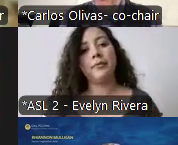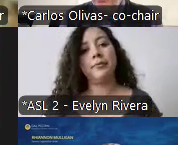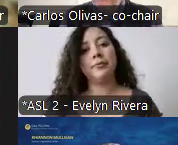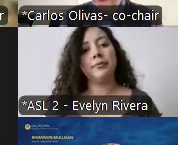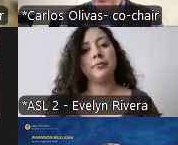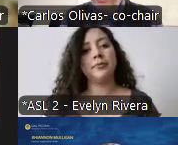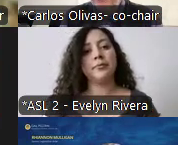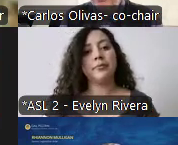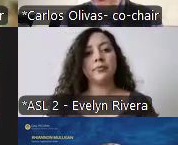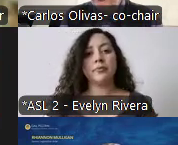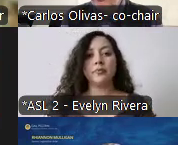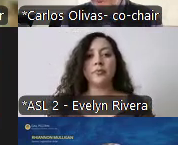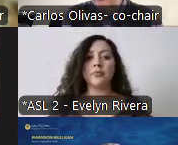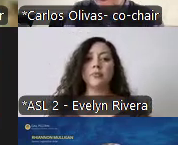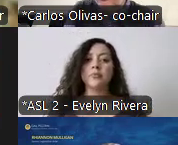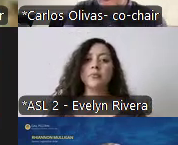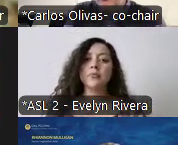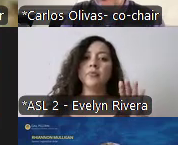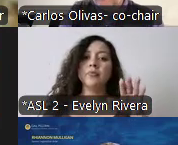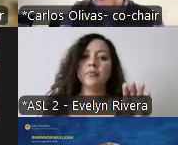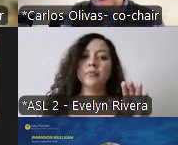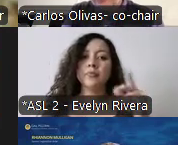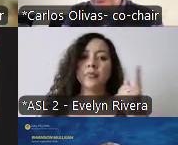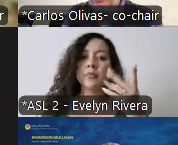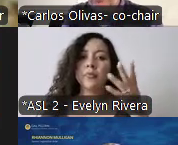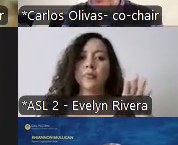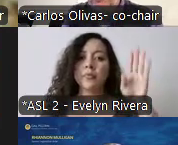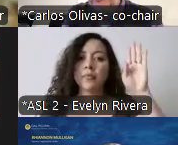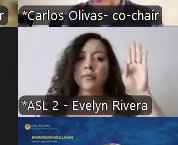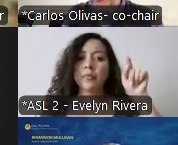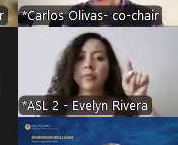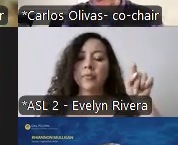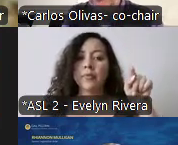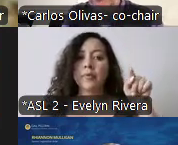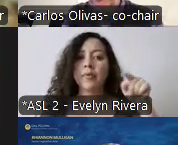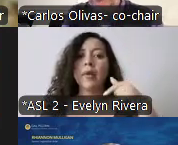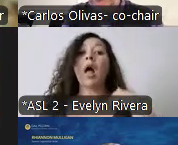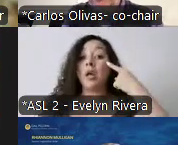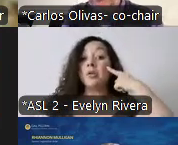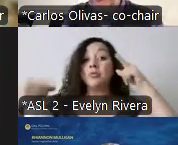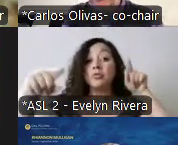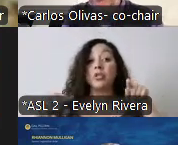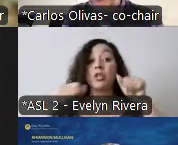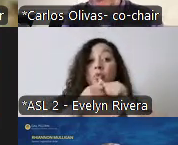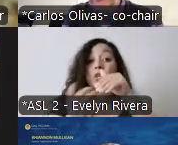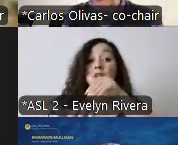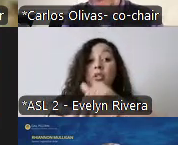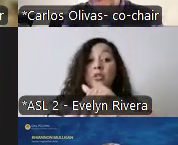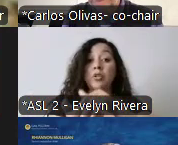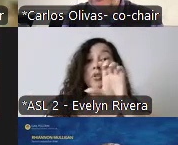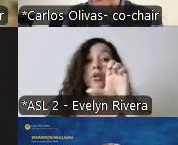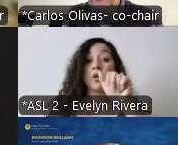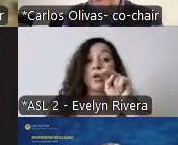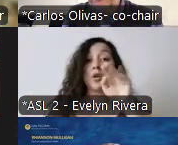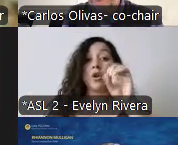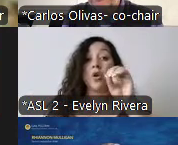Manur, you have your hand up. Would you like to give a Yes, comment? I agree with Dr. Caneo that it would be a good idea